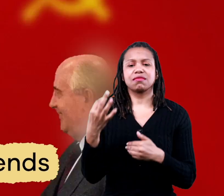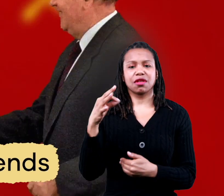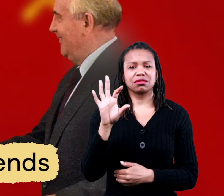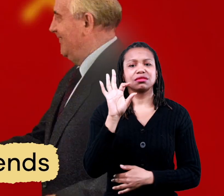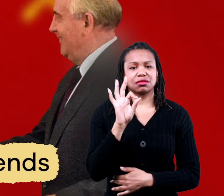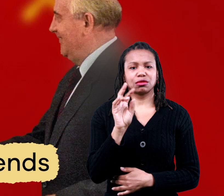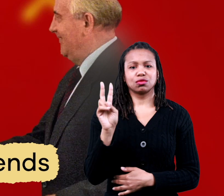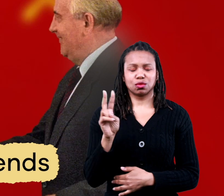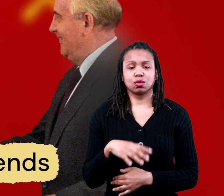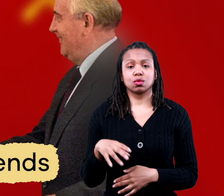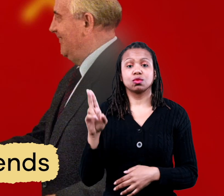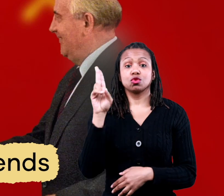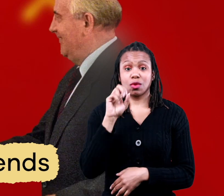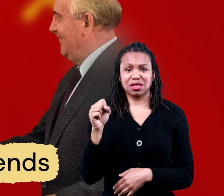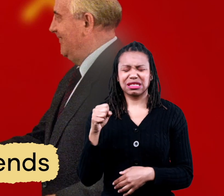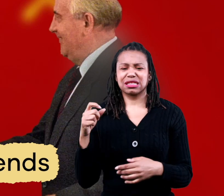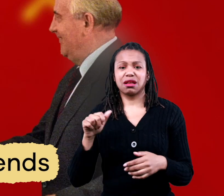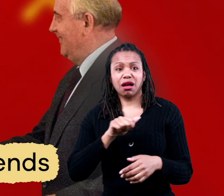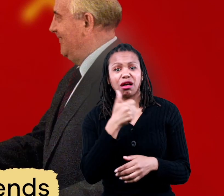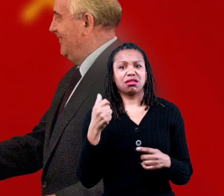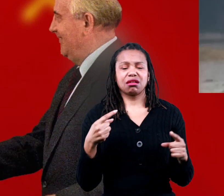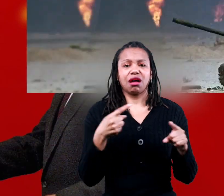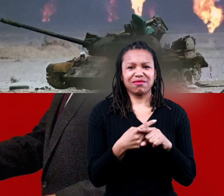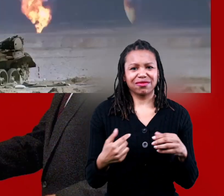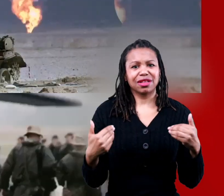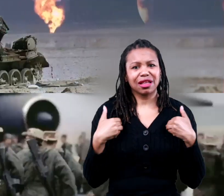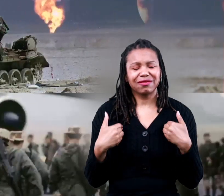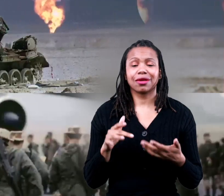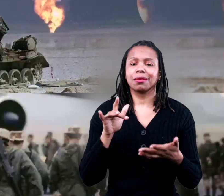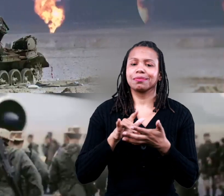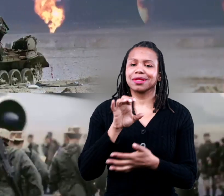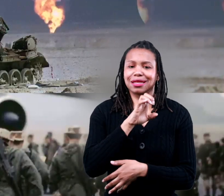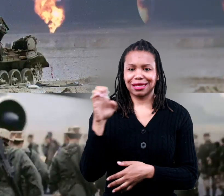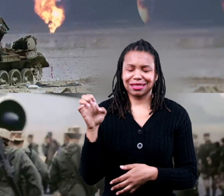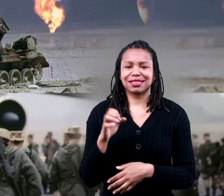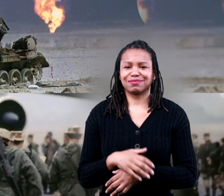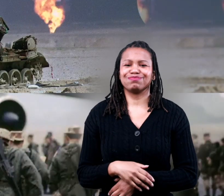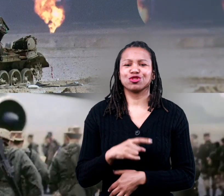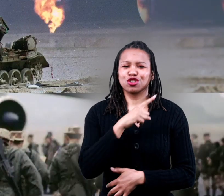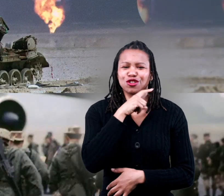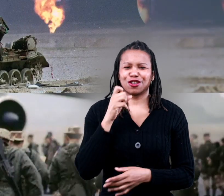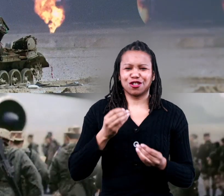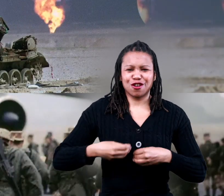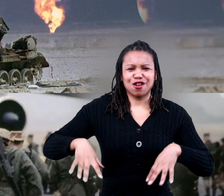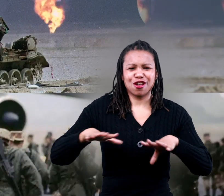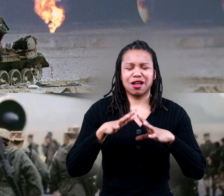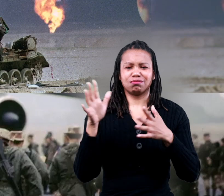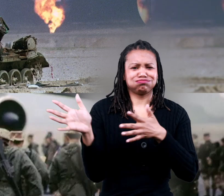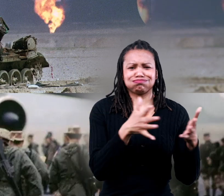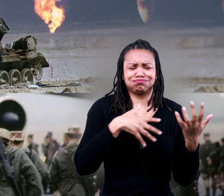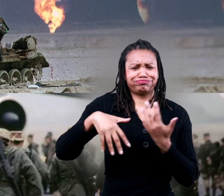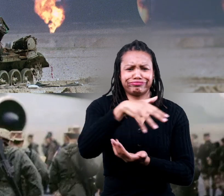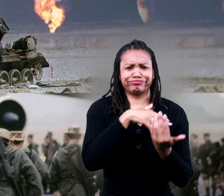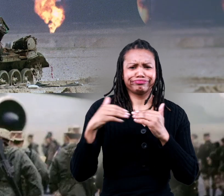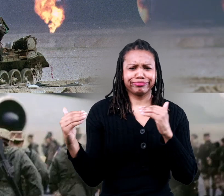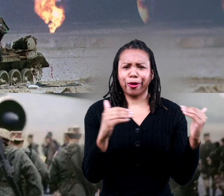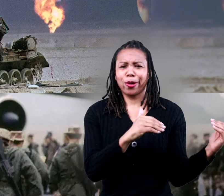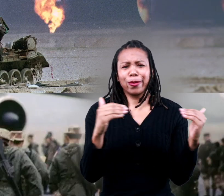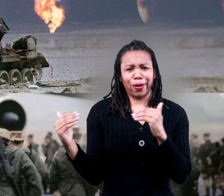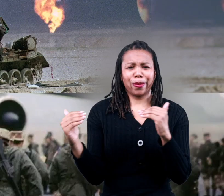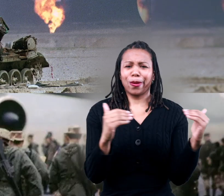in 1992, but the United States entered another conflict with the Middle East in a conflict